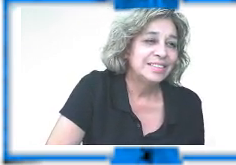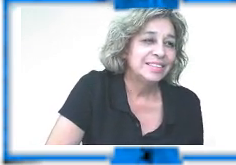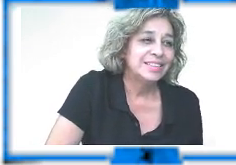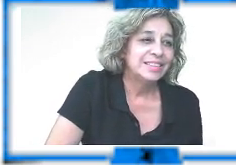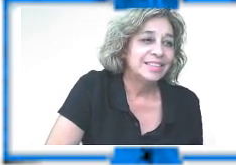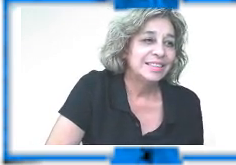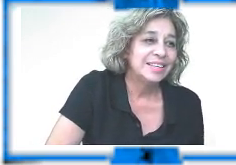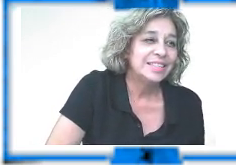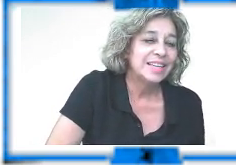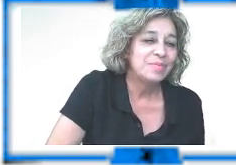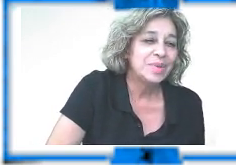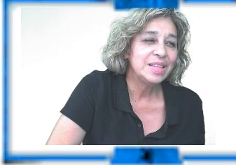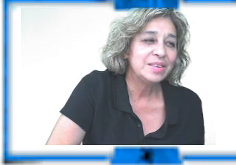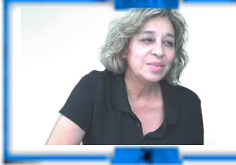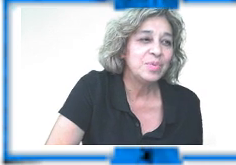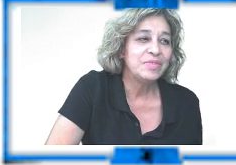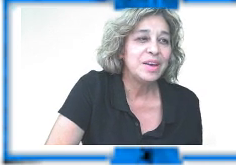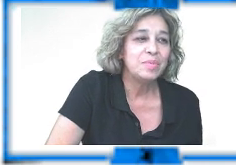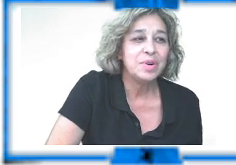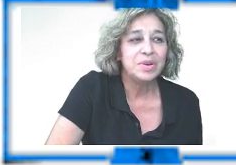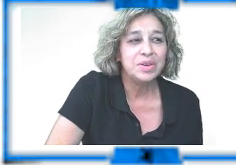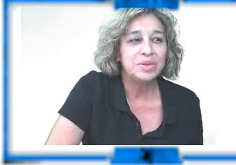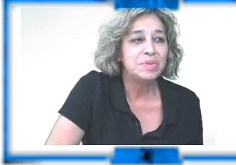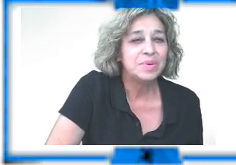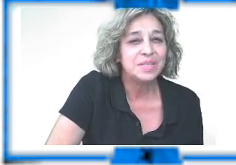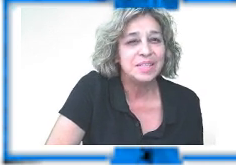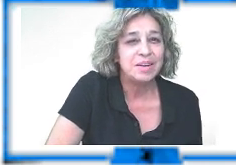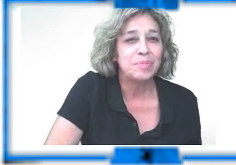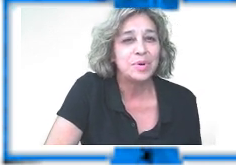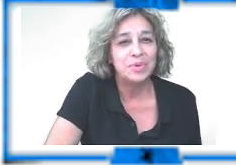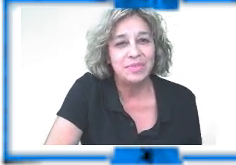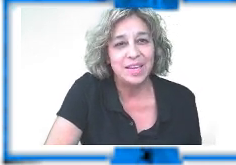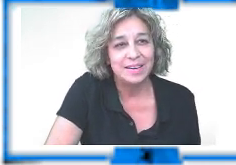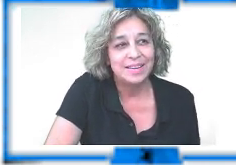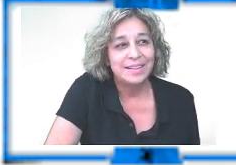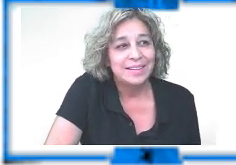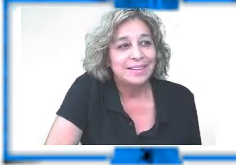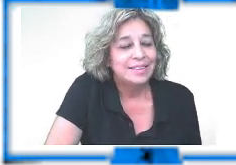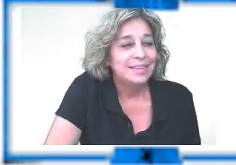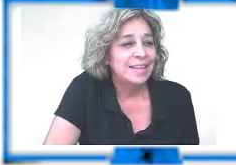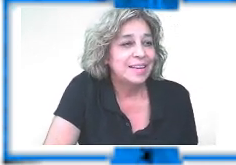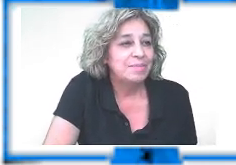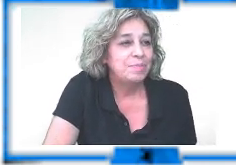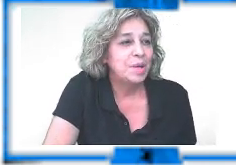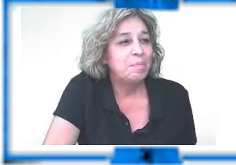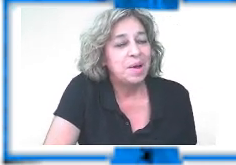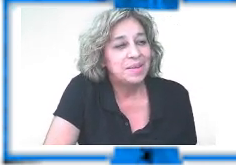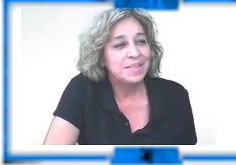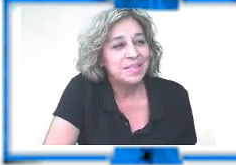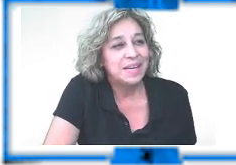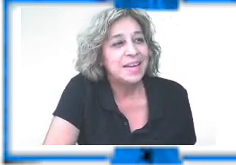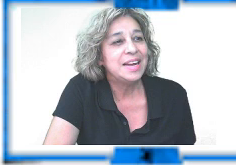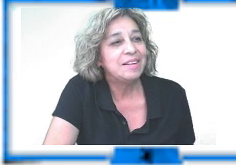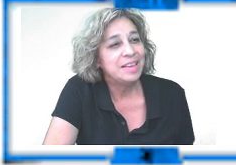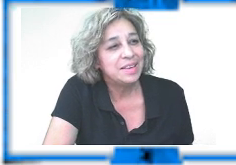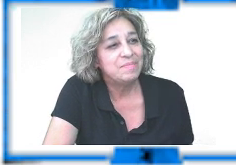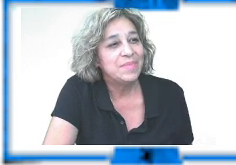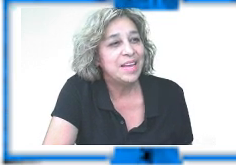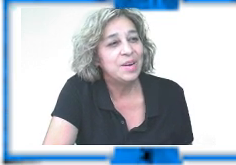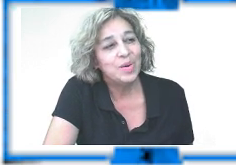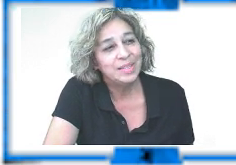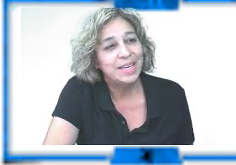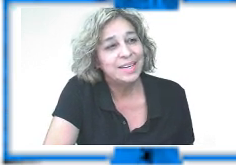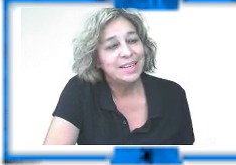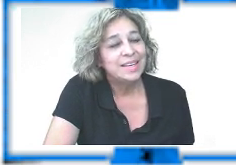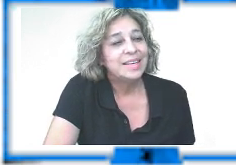So he's happy that we've got more YouTubers that are Peruvian, like Belmont, and now him,